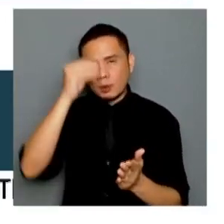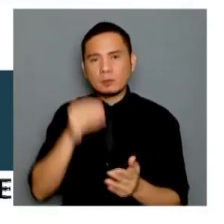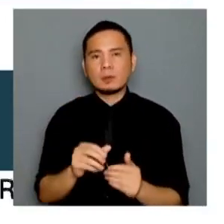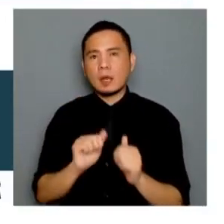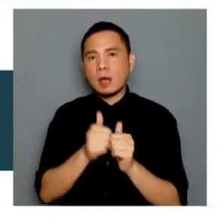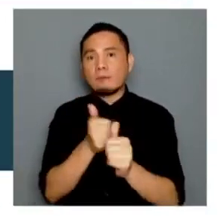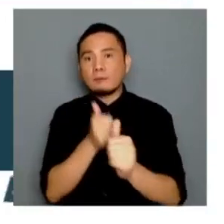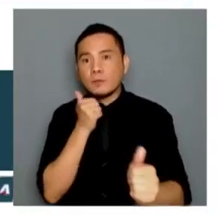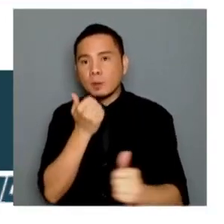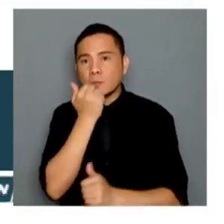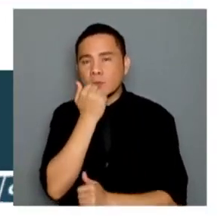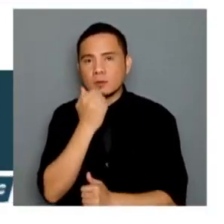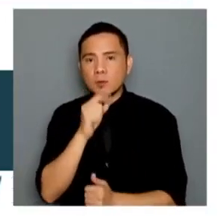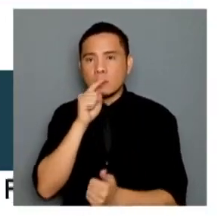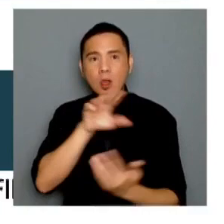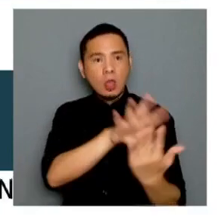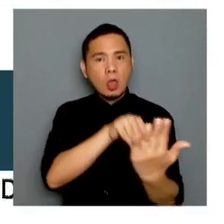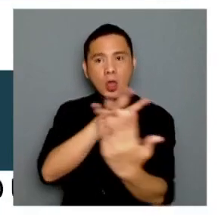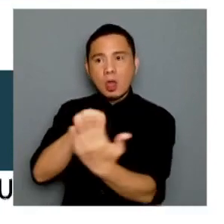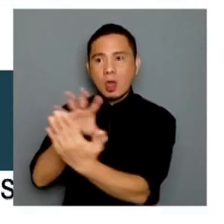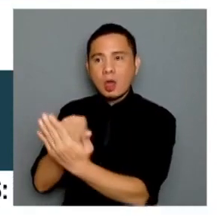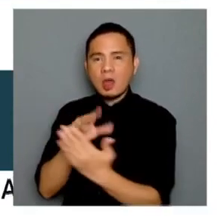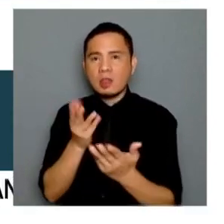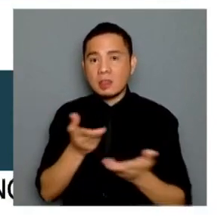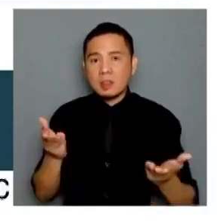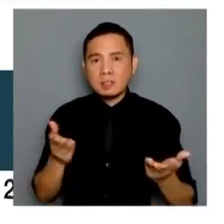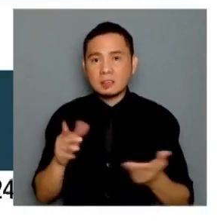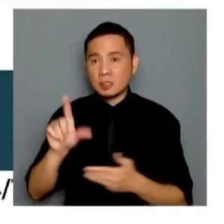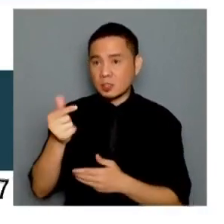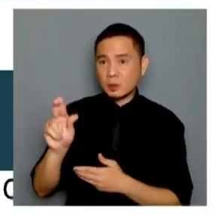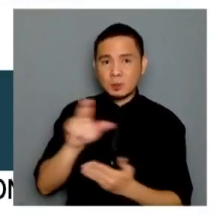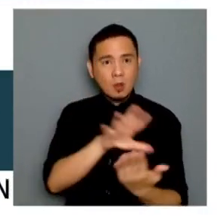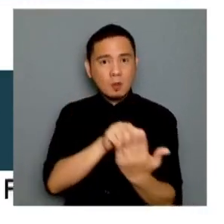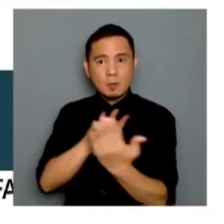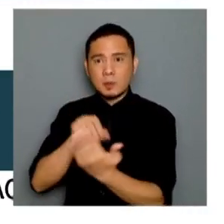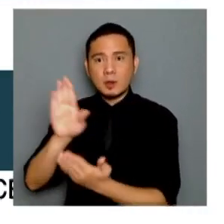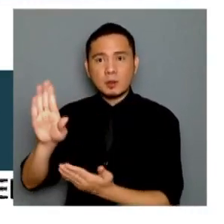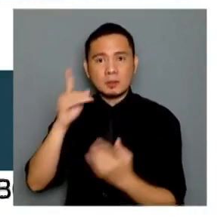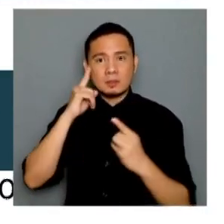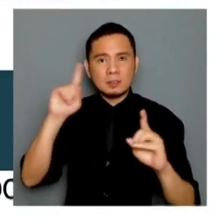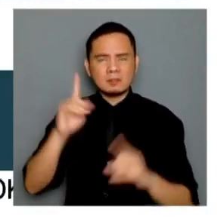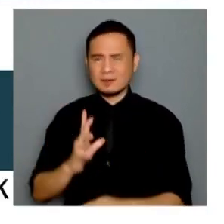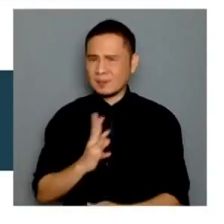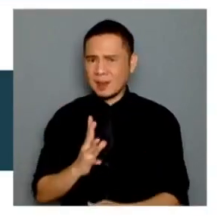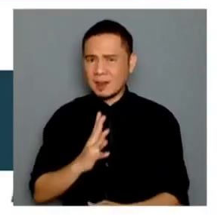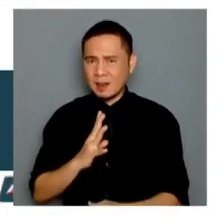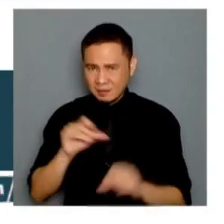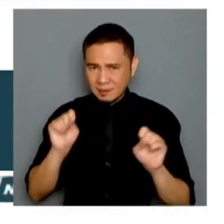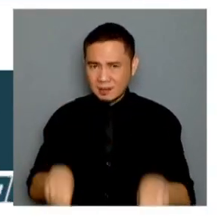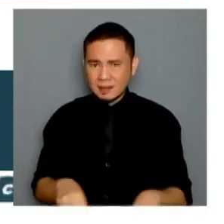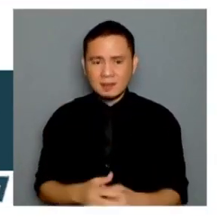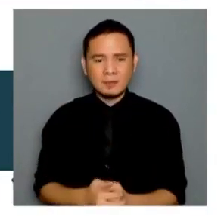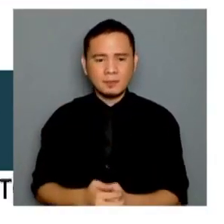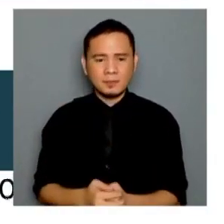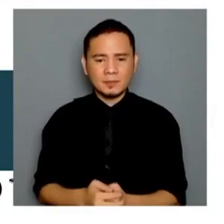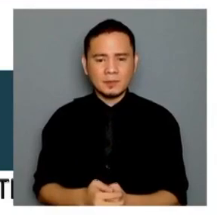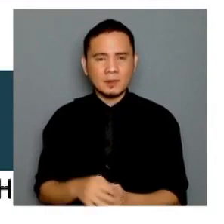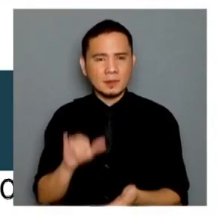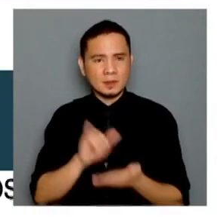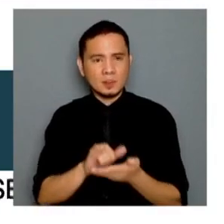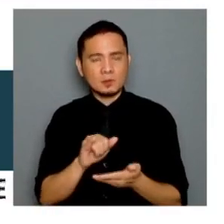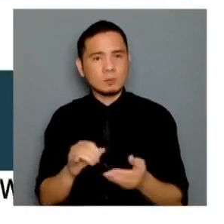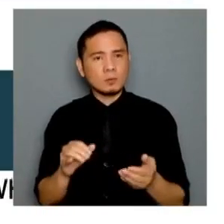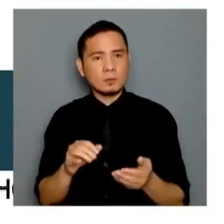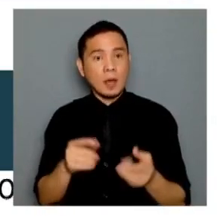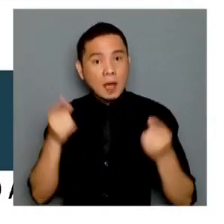nothing wrong with copying things that other LGUs do well. And I believe that that is something that can further